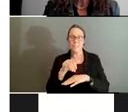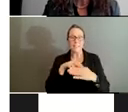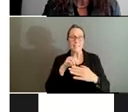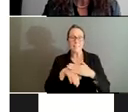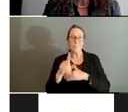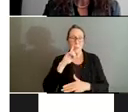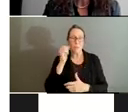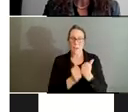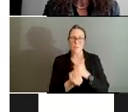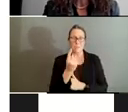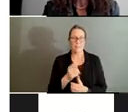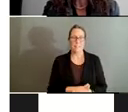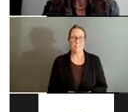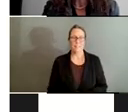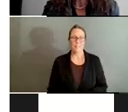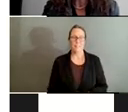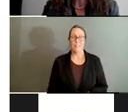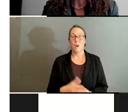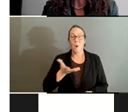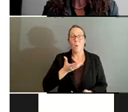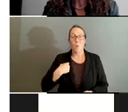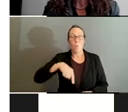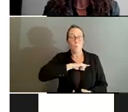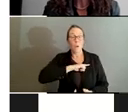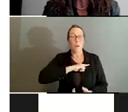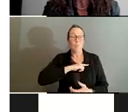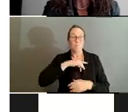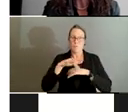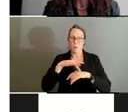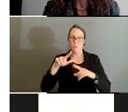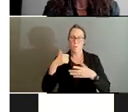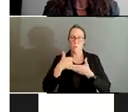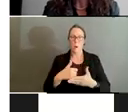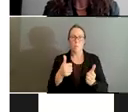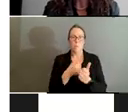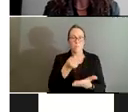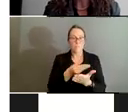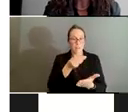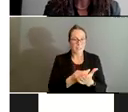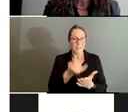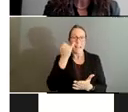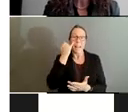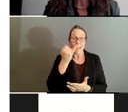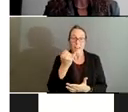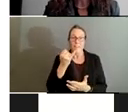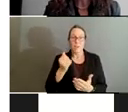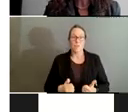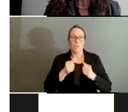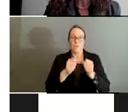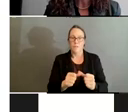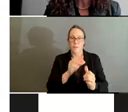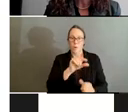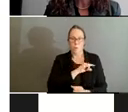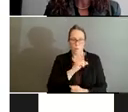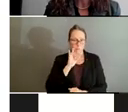everybody. And then FEMA is available to assist with disaster funding if the survivor qualifies for the assistance. And we won't know